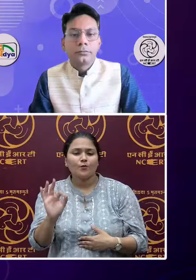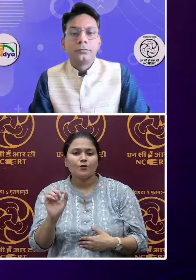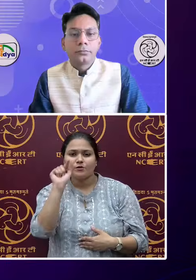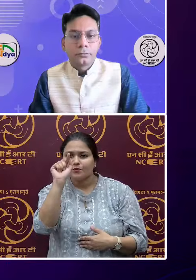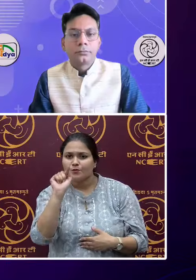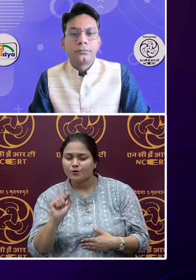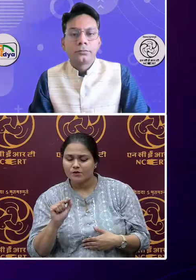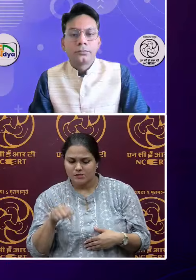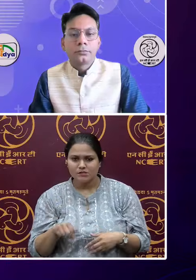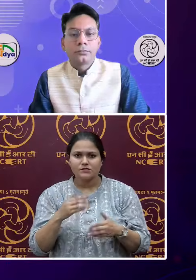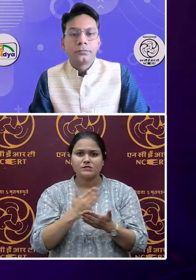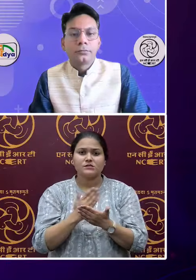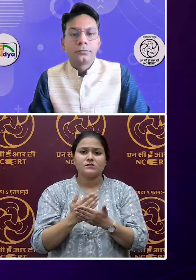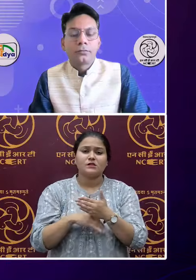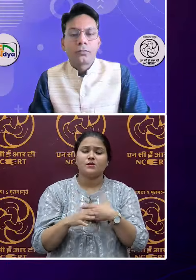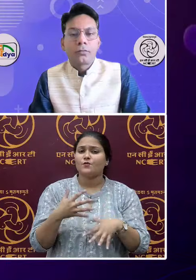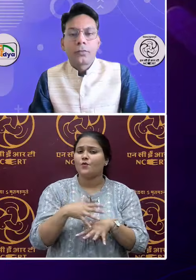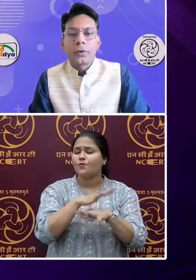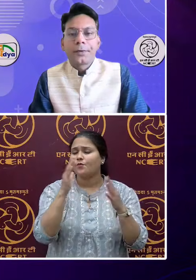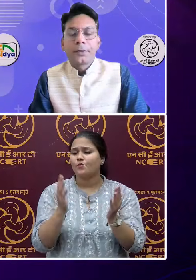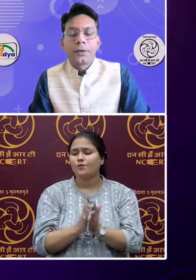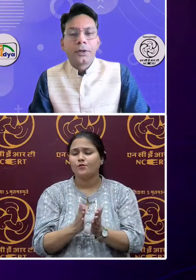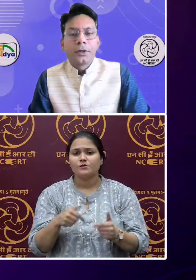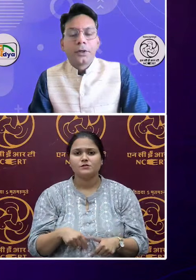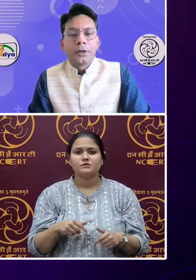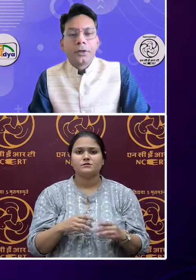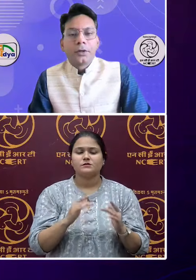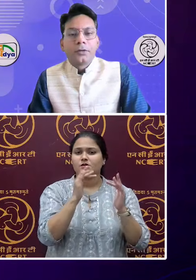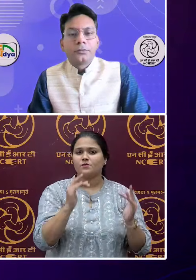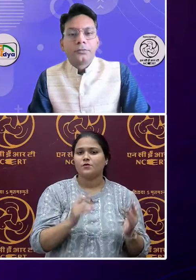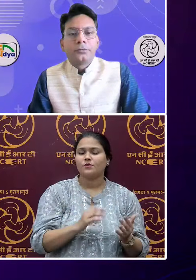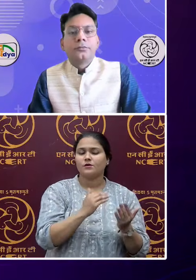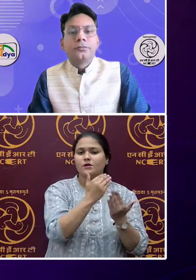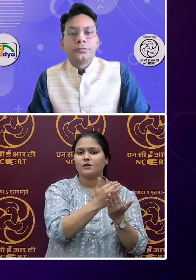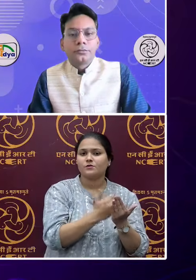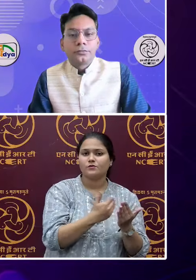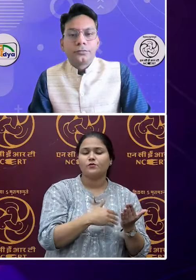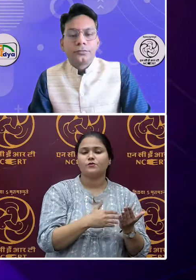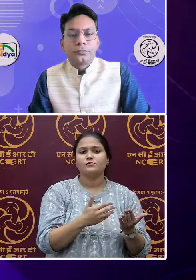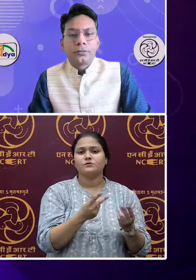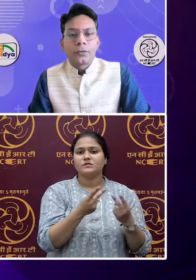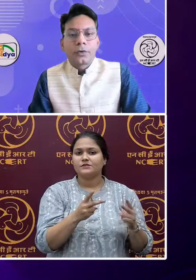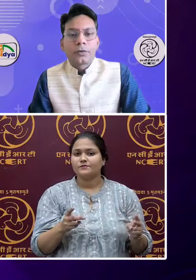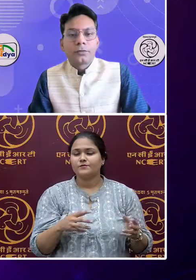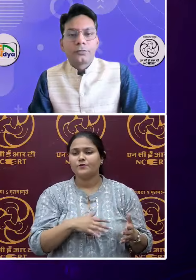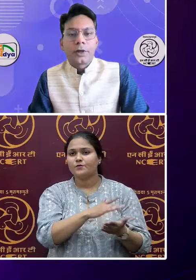you'll be covering in the session today regarding these various online course platforms and their features.